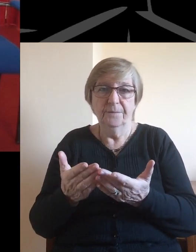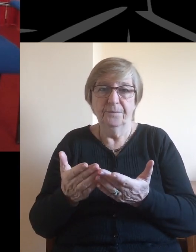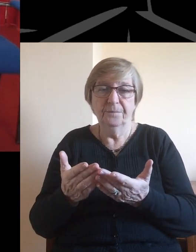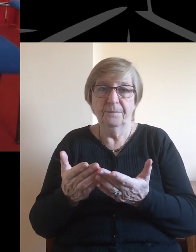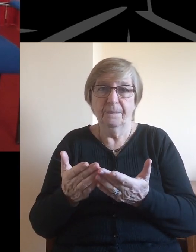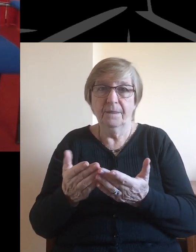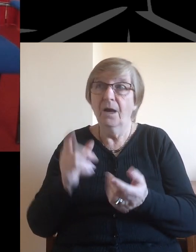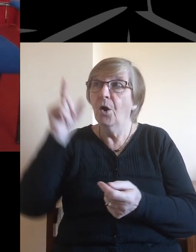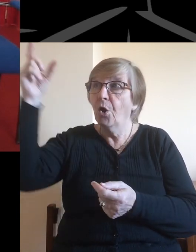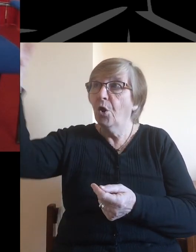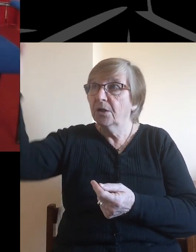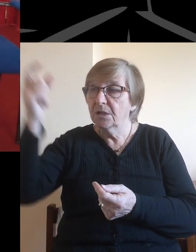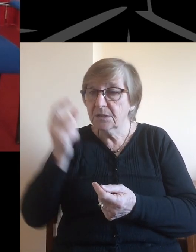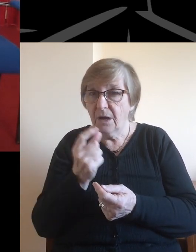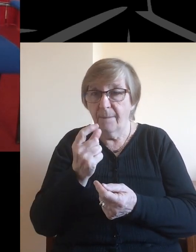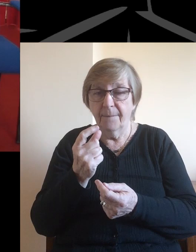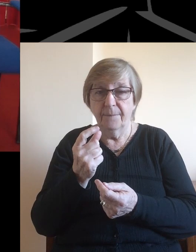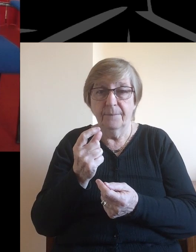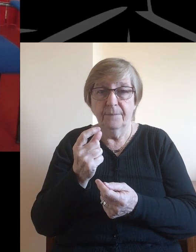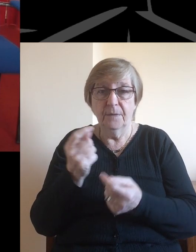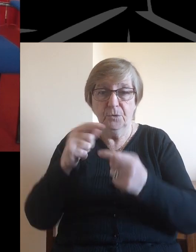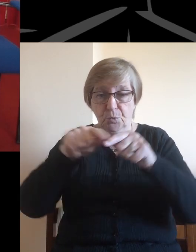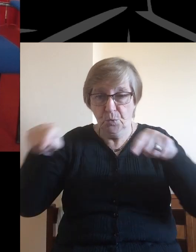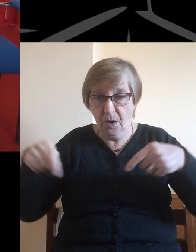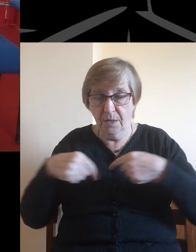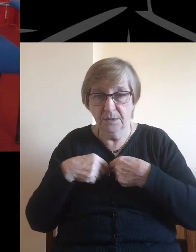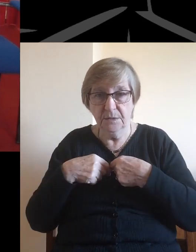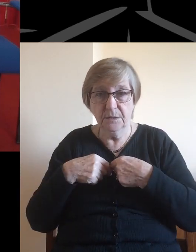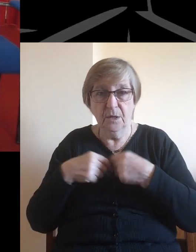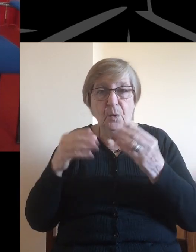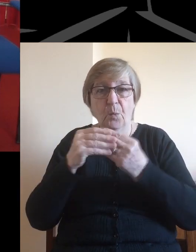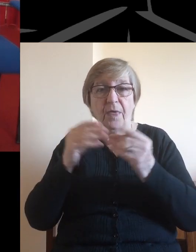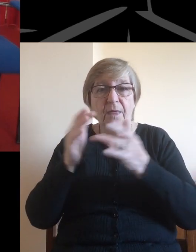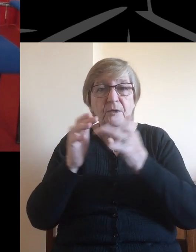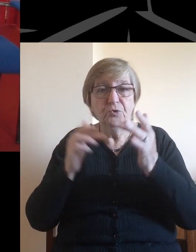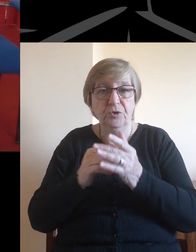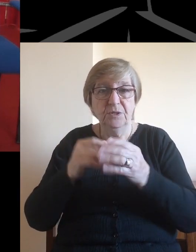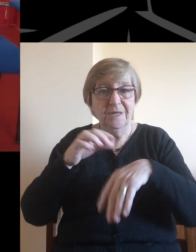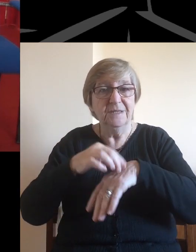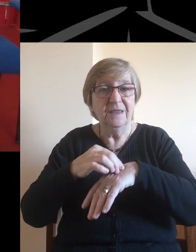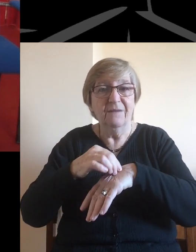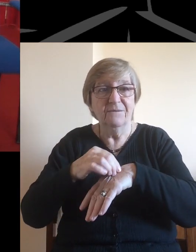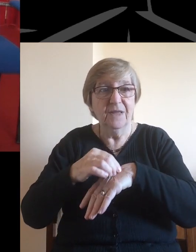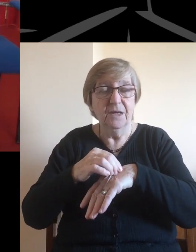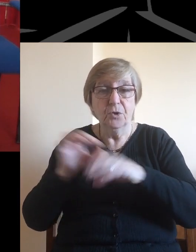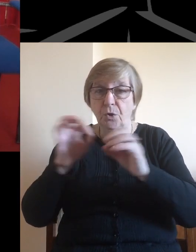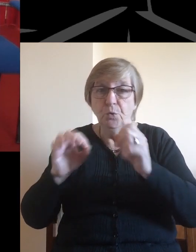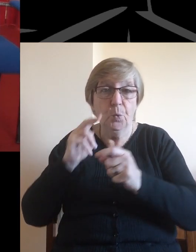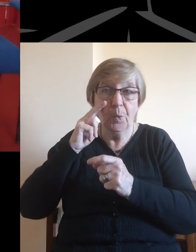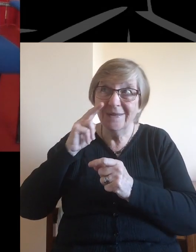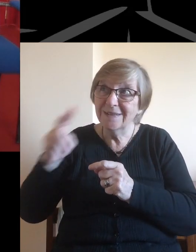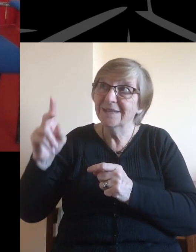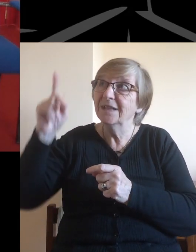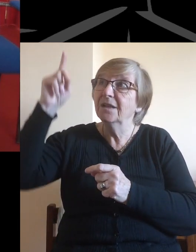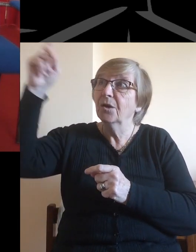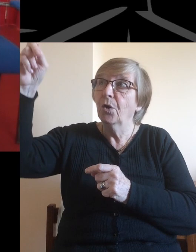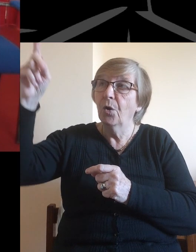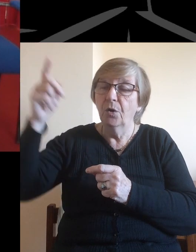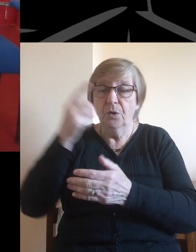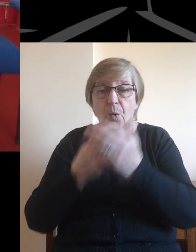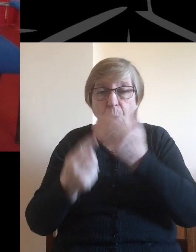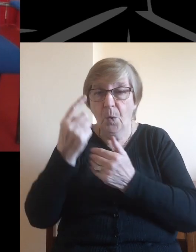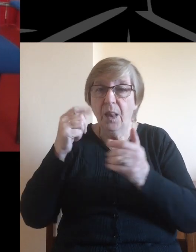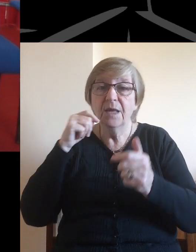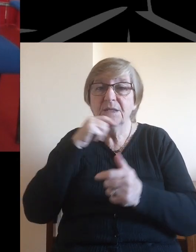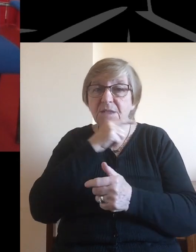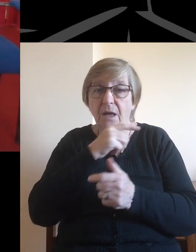And God has come to us in Jesus, God in the flesh. For no one has ever seen God, but the one